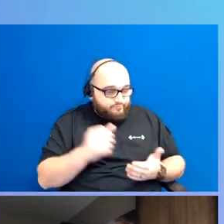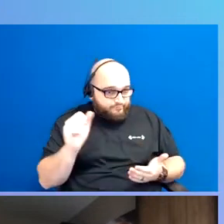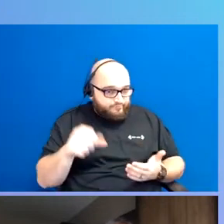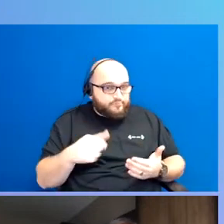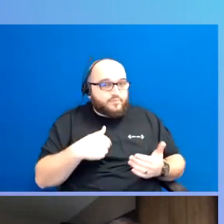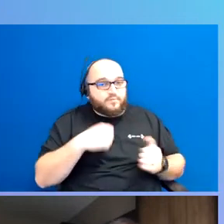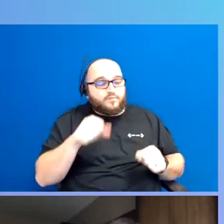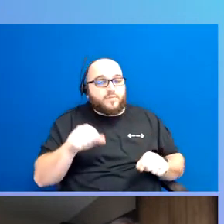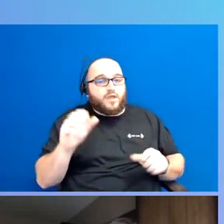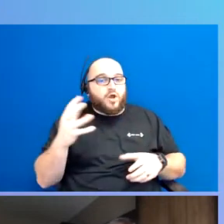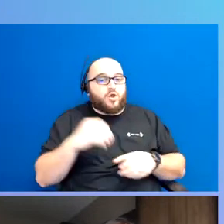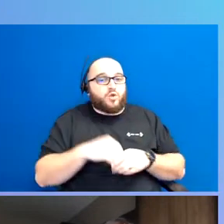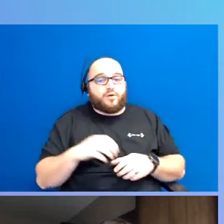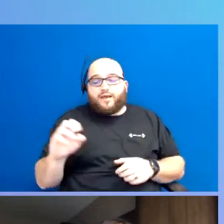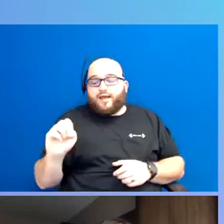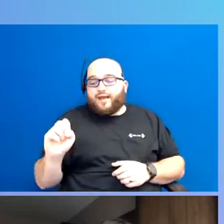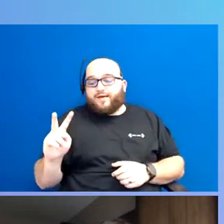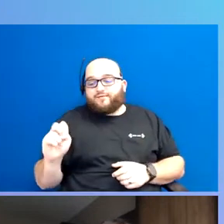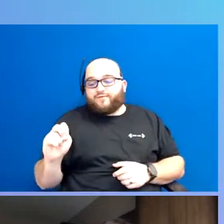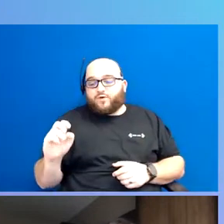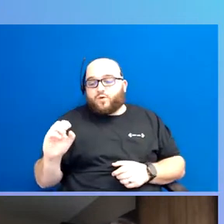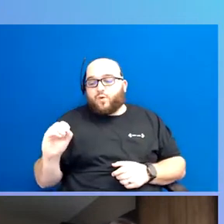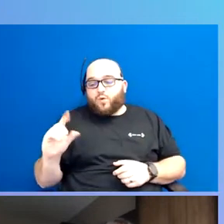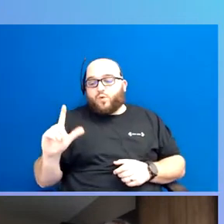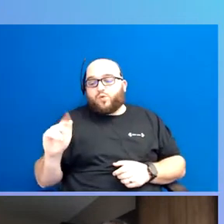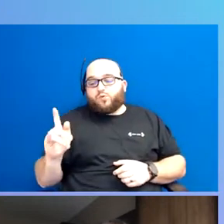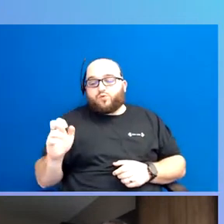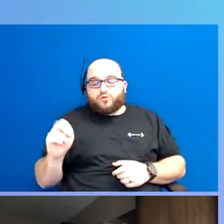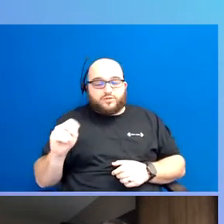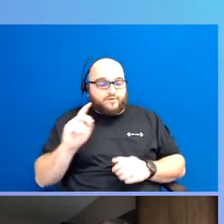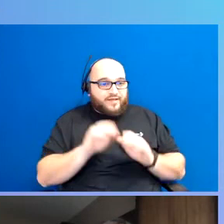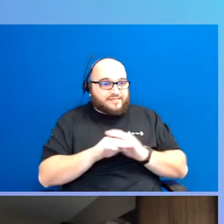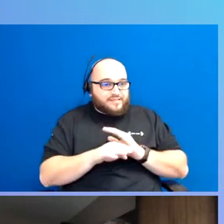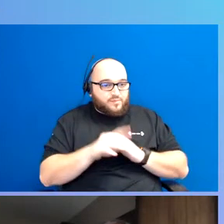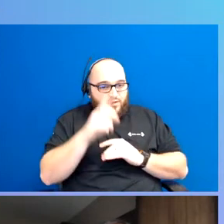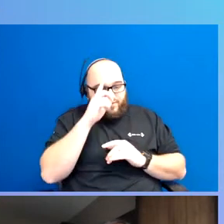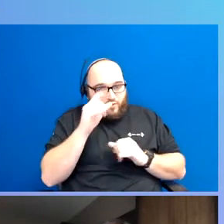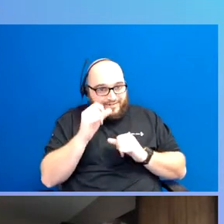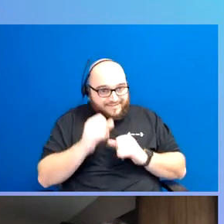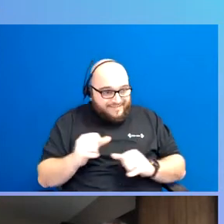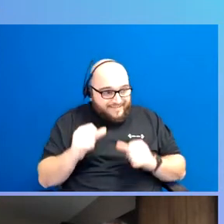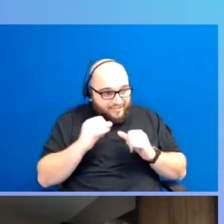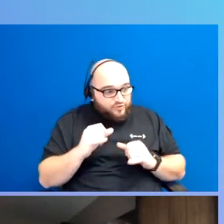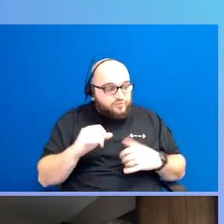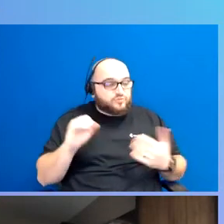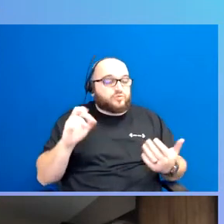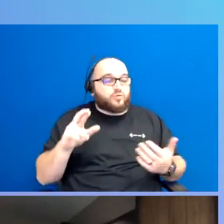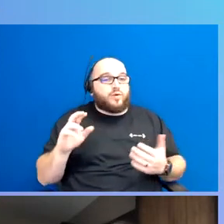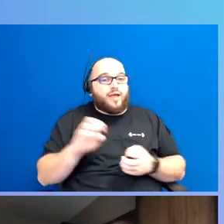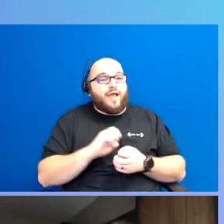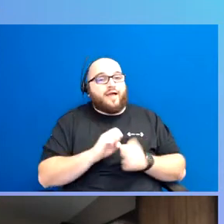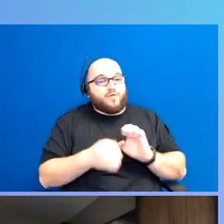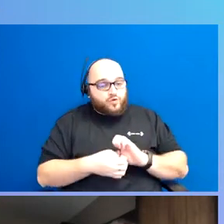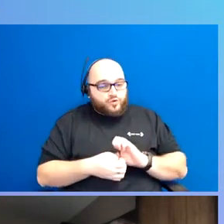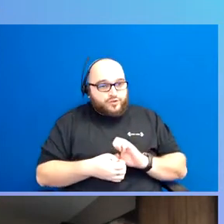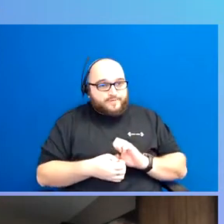like evolution of accessibility for standards, or evolution